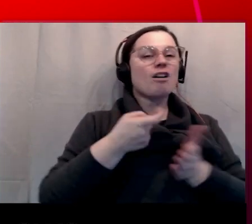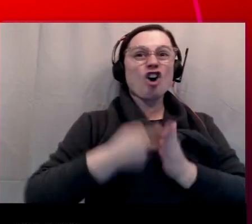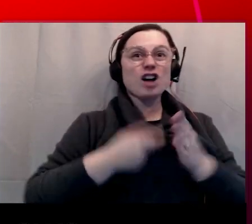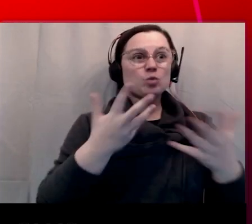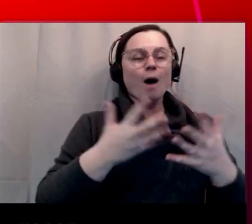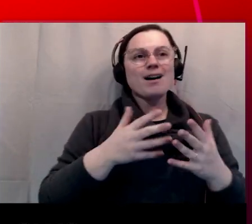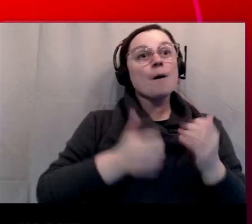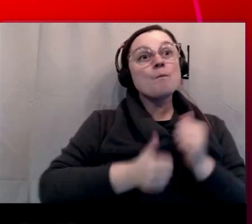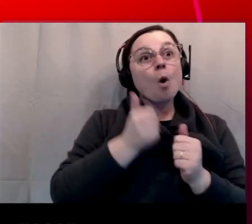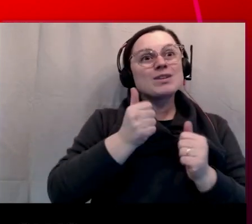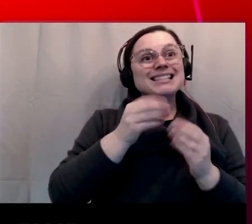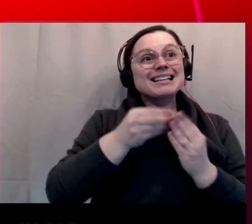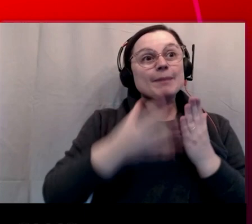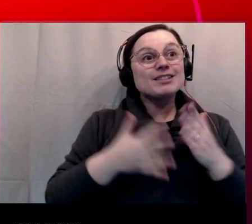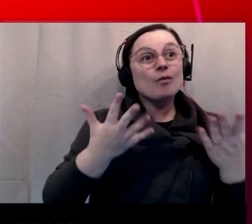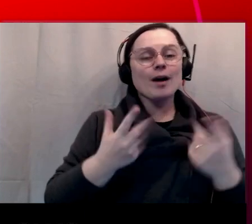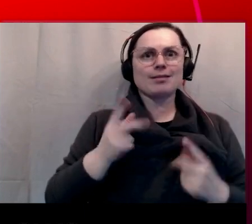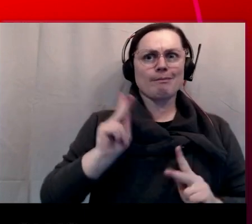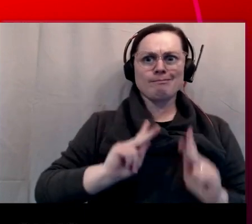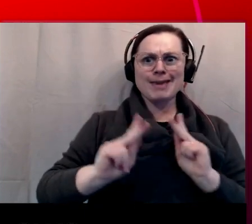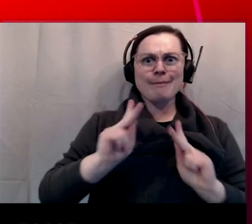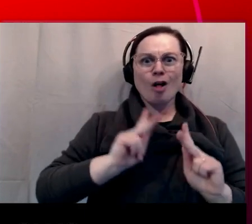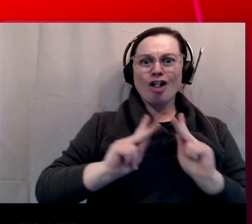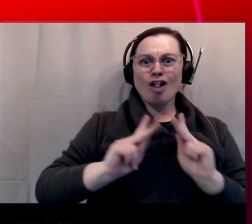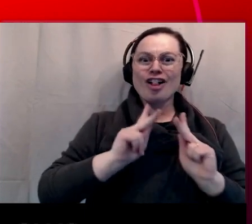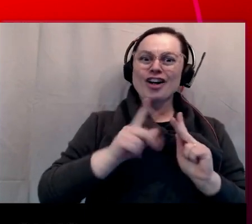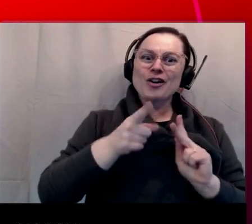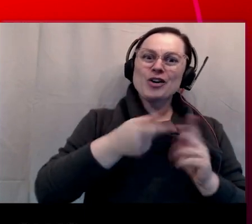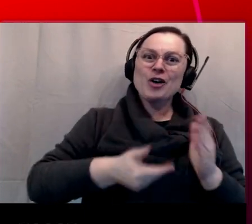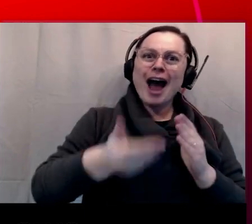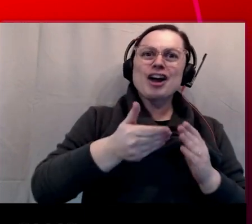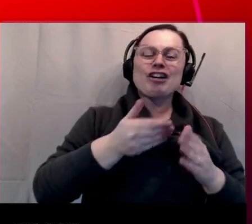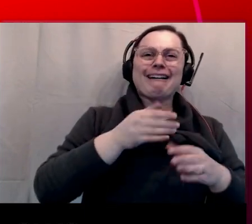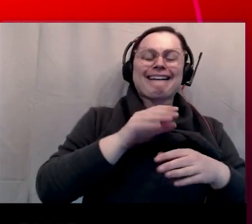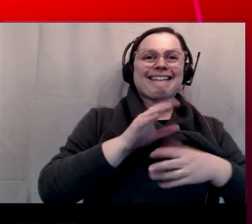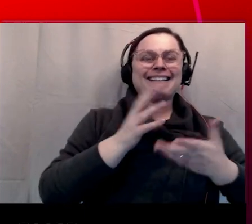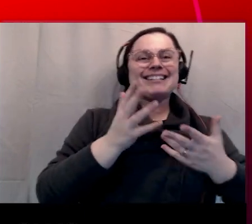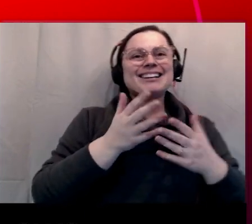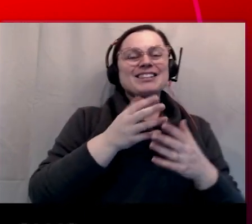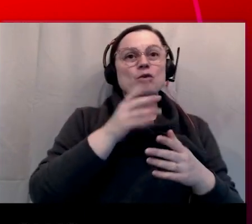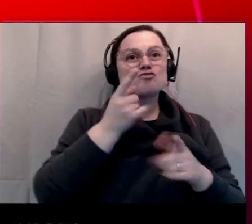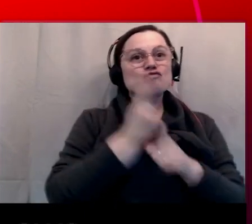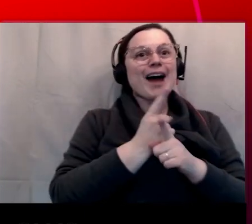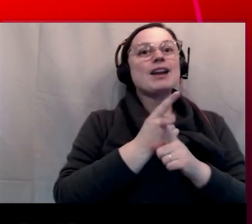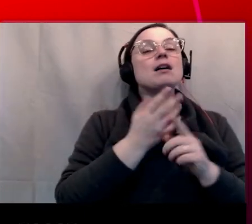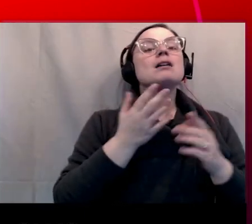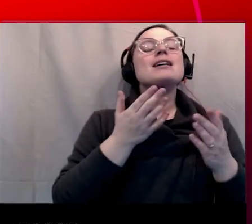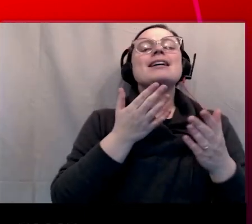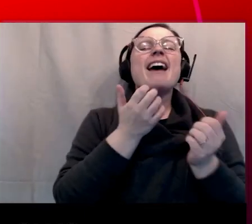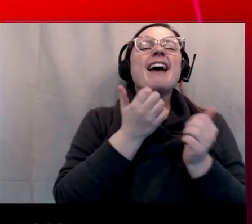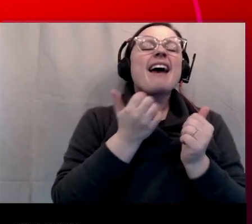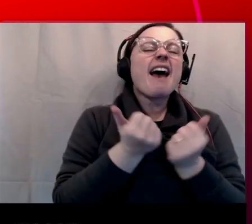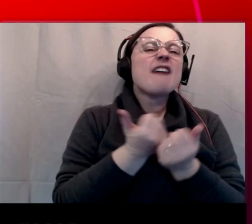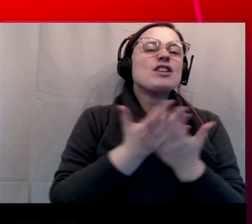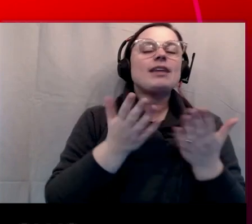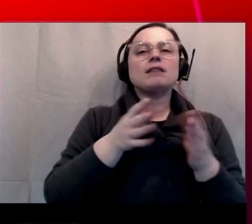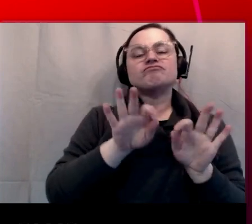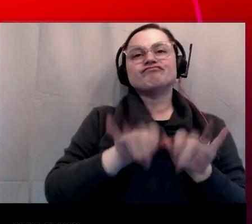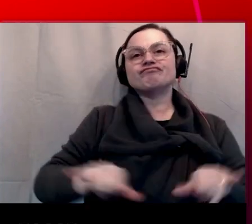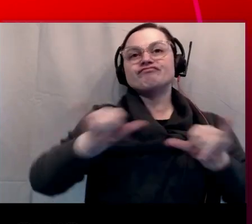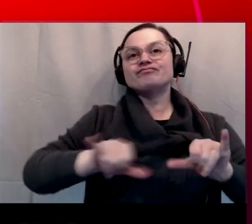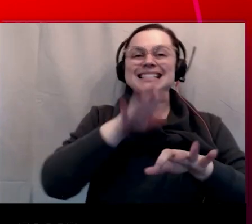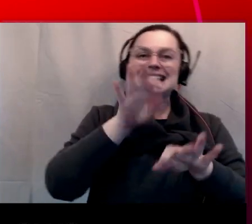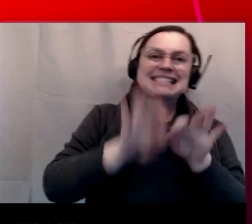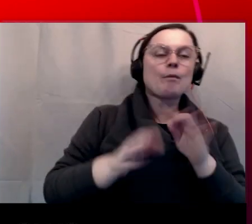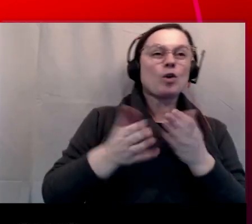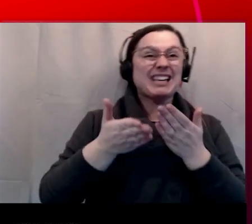the hardest problems that require decision making, right? Anything that is mundane, simple, easy, that you all need to do at scale,